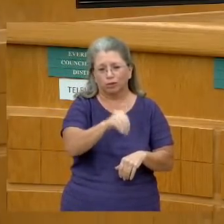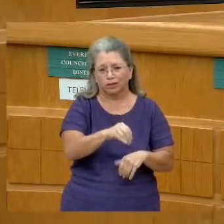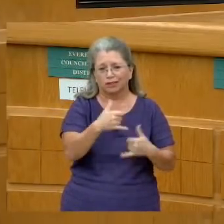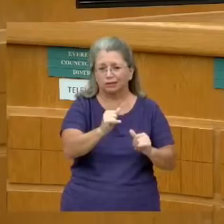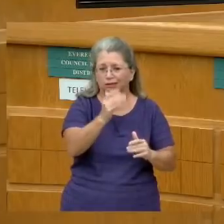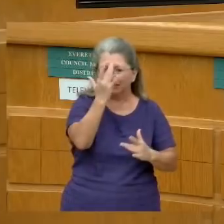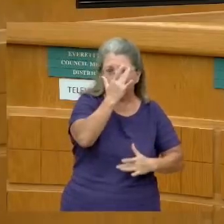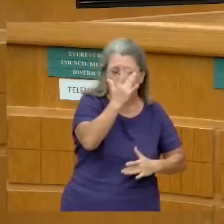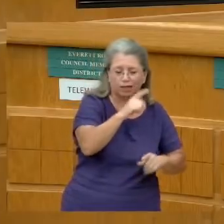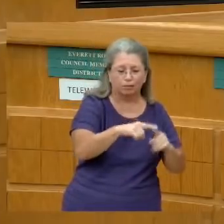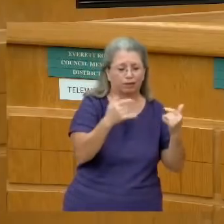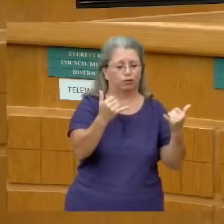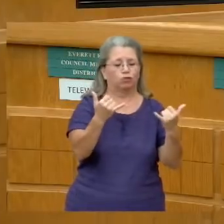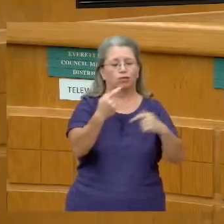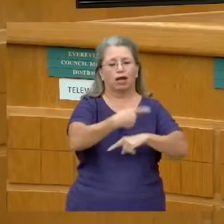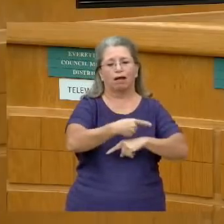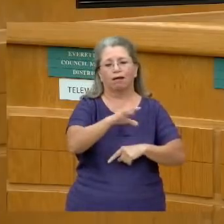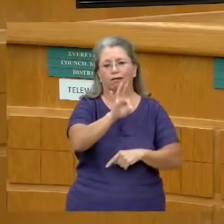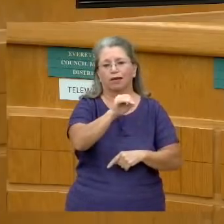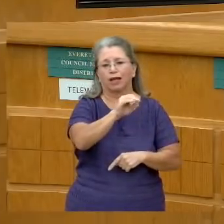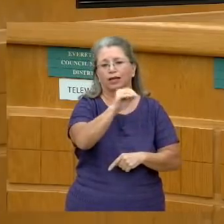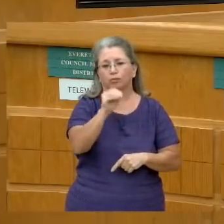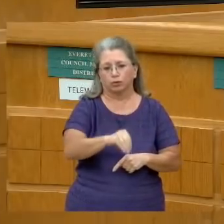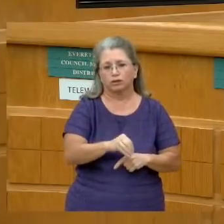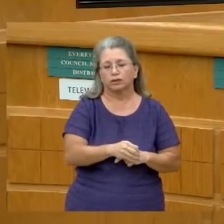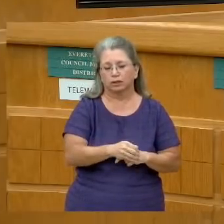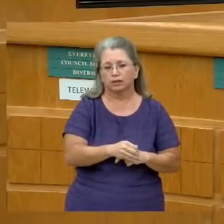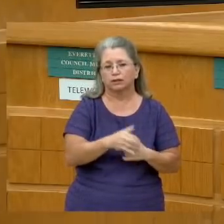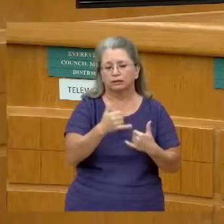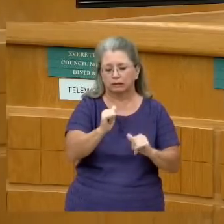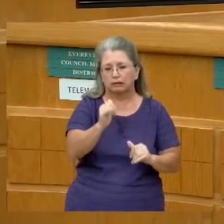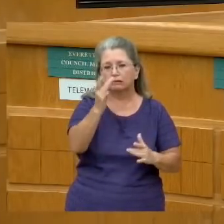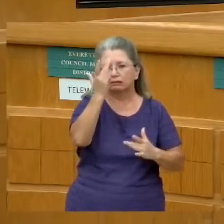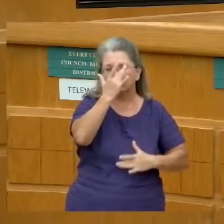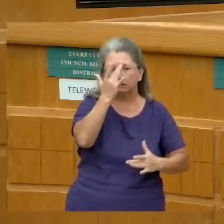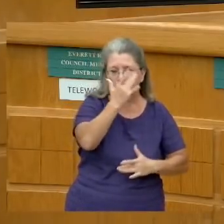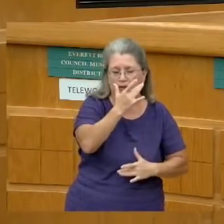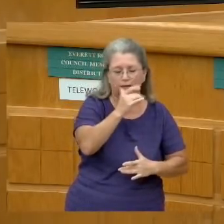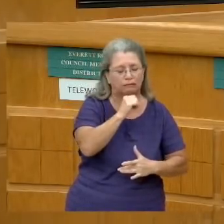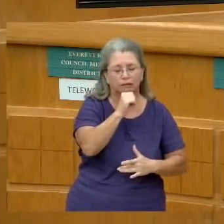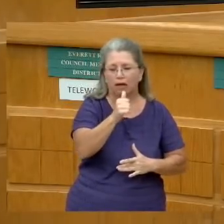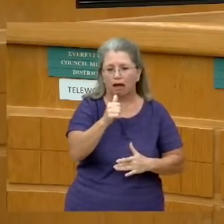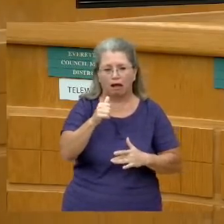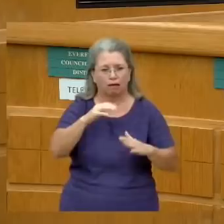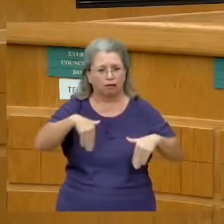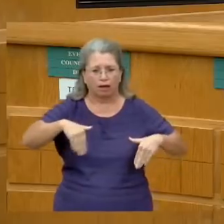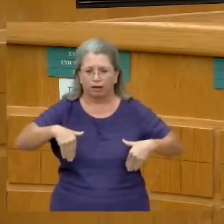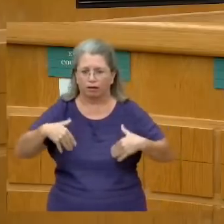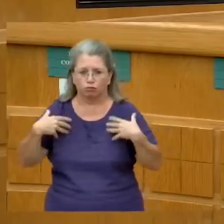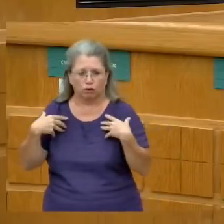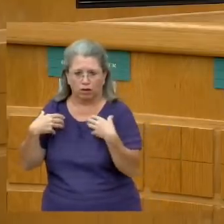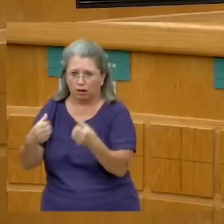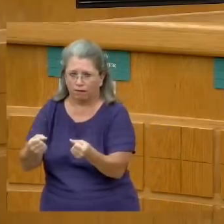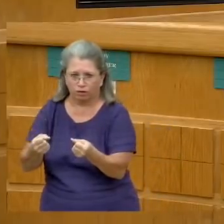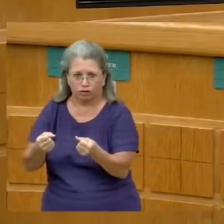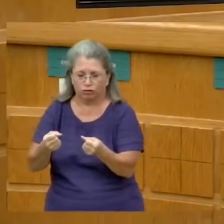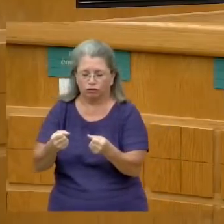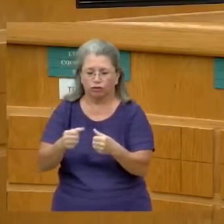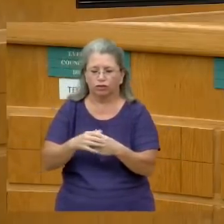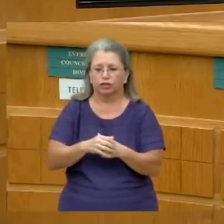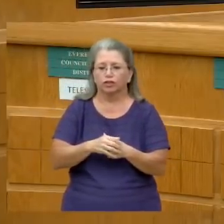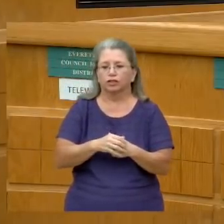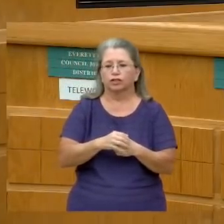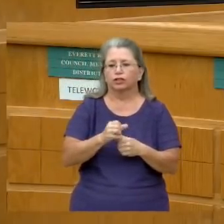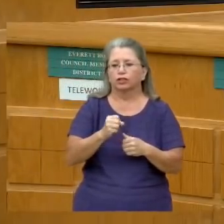of new cases. So 90% of those persons that have COVID still do have it. They're not completely recovered or out of that status. So just